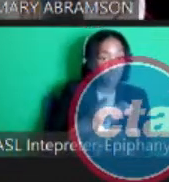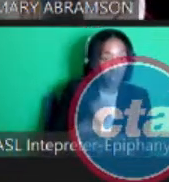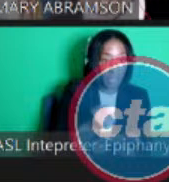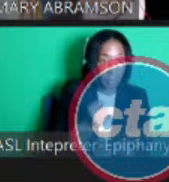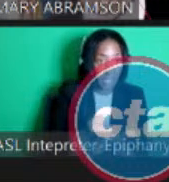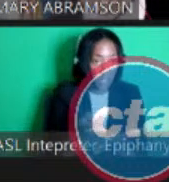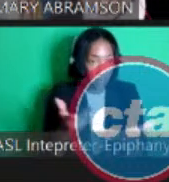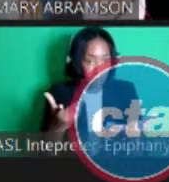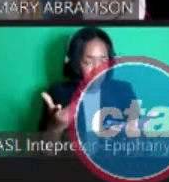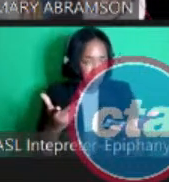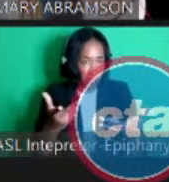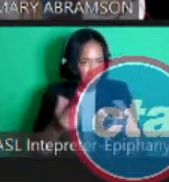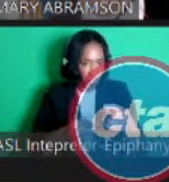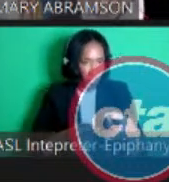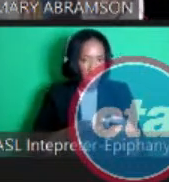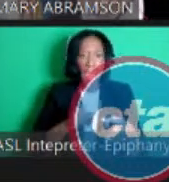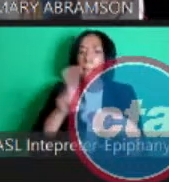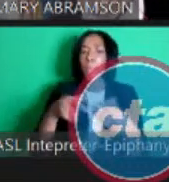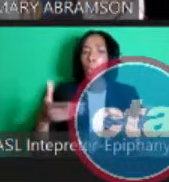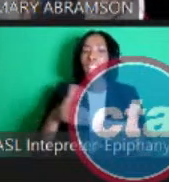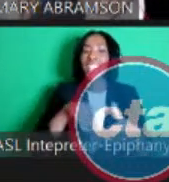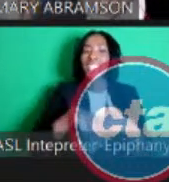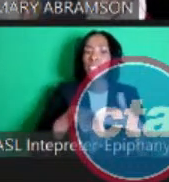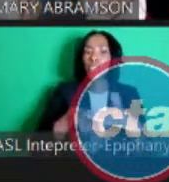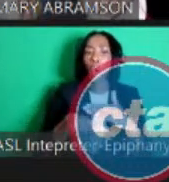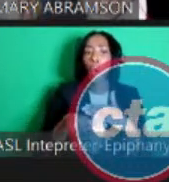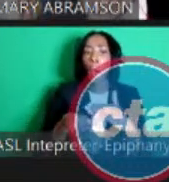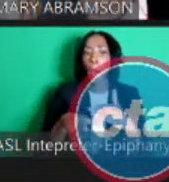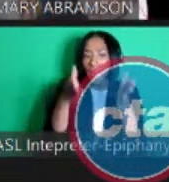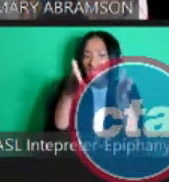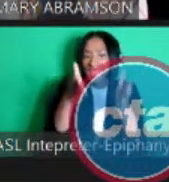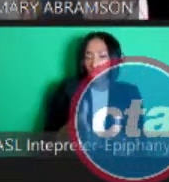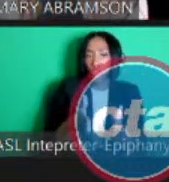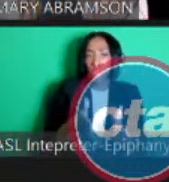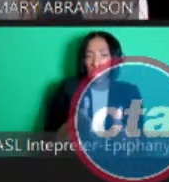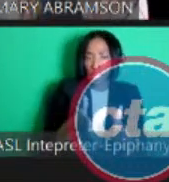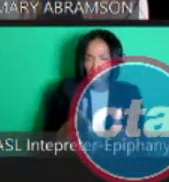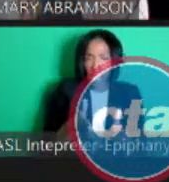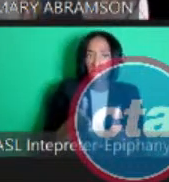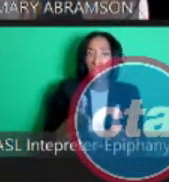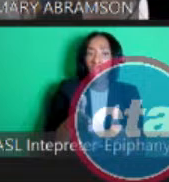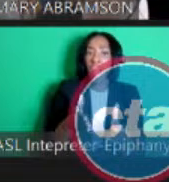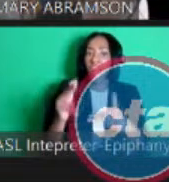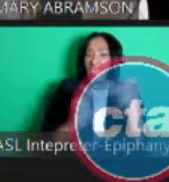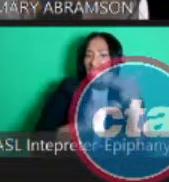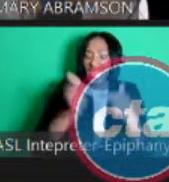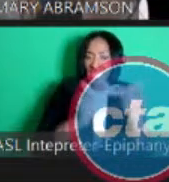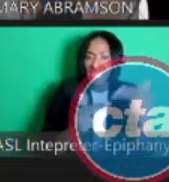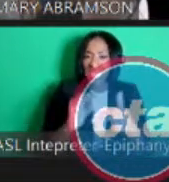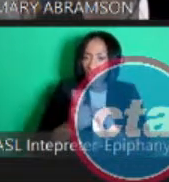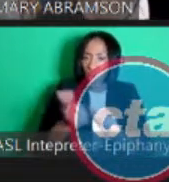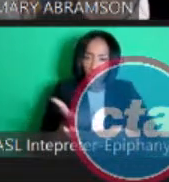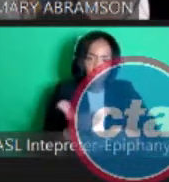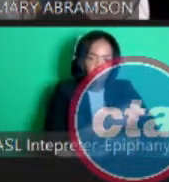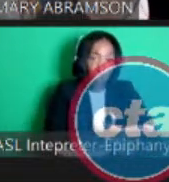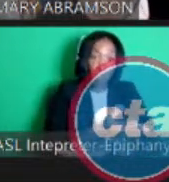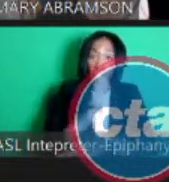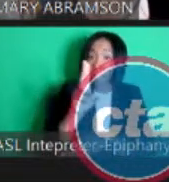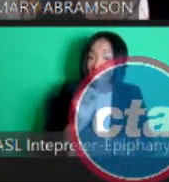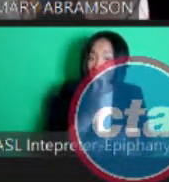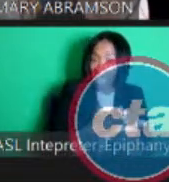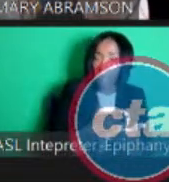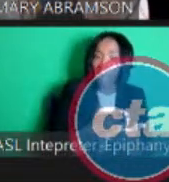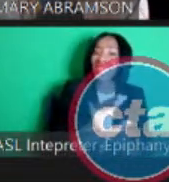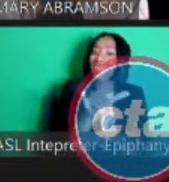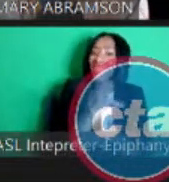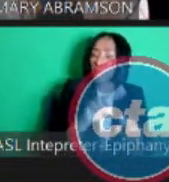about accessible pedestrian facilities. How do you improve not just at the bus stop, but also how do you